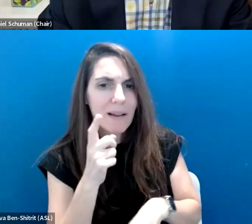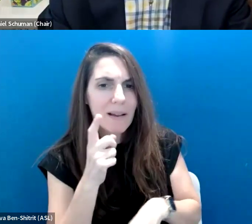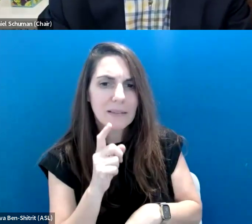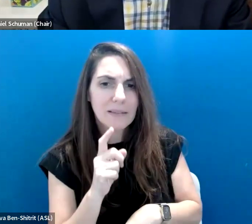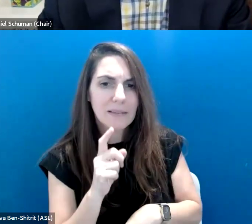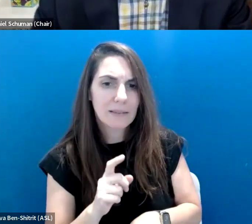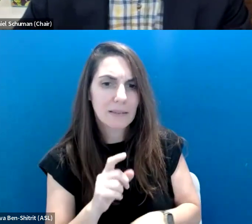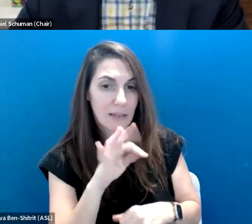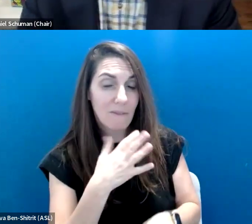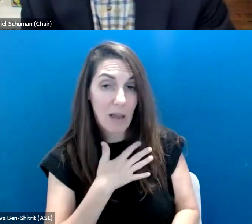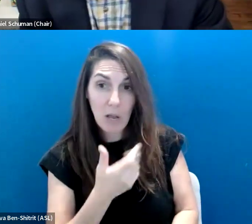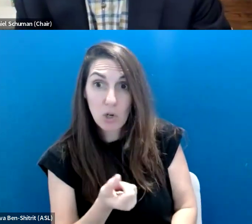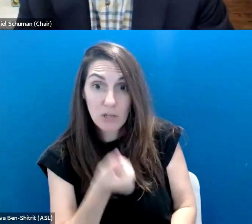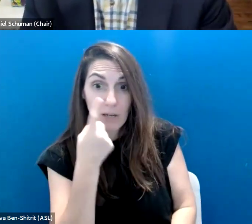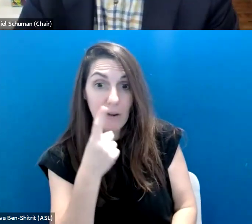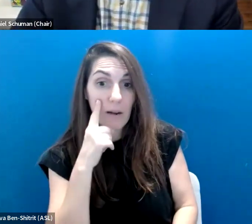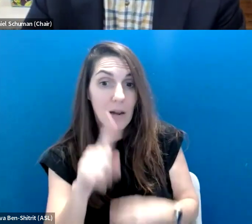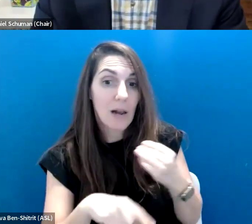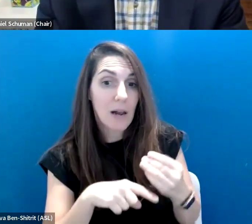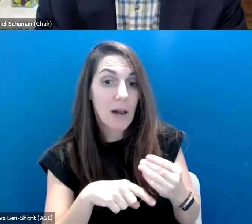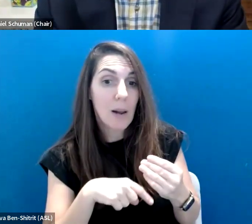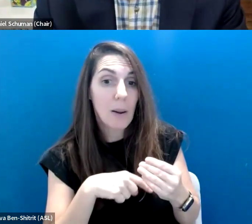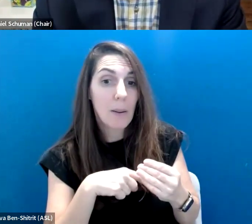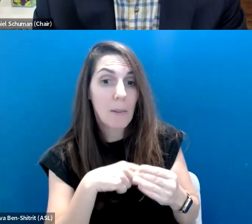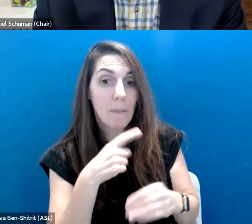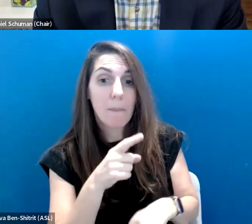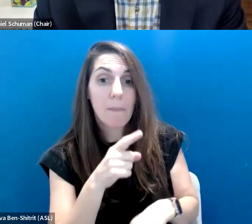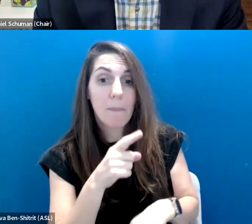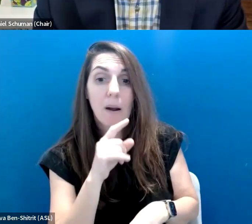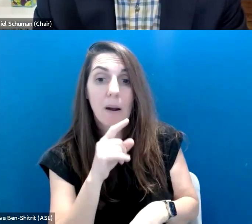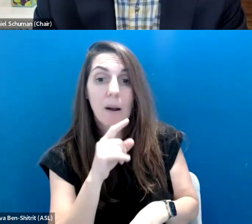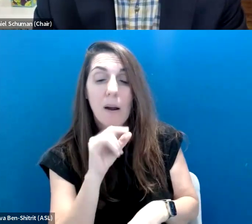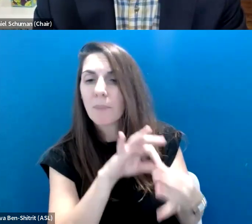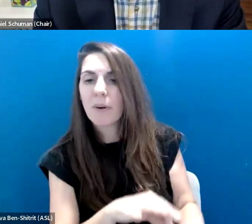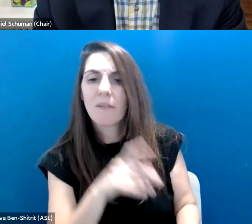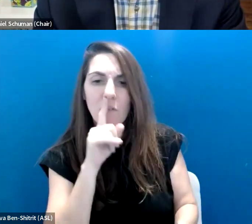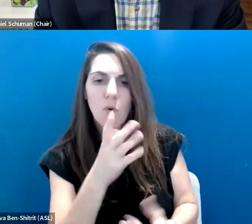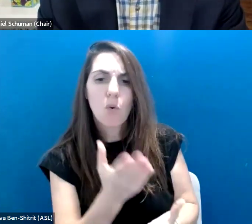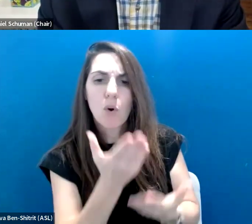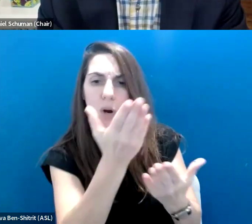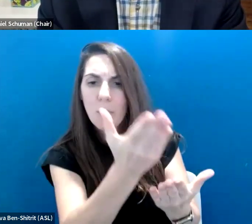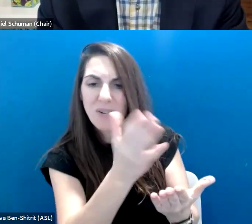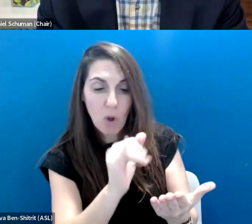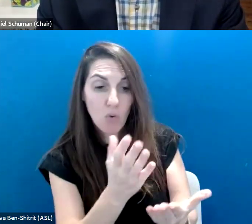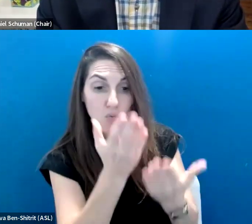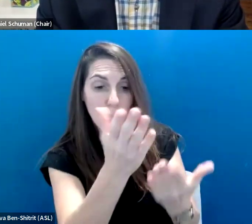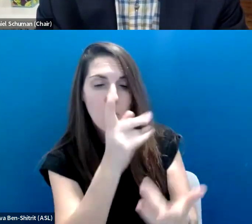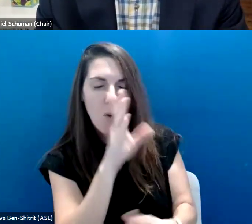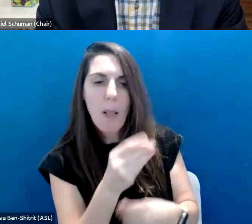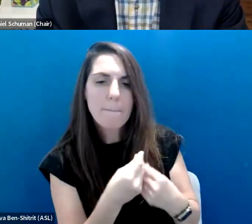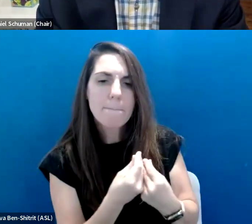my understanding of how we would respond was via the recommendations we will provide